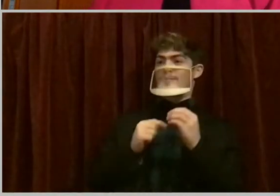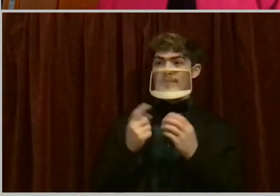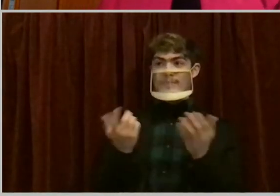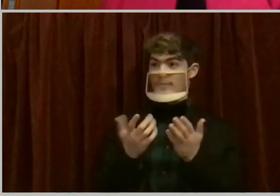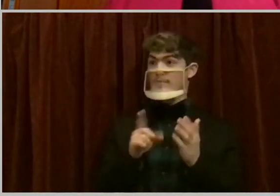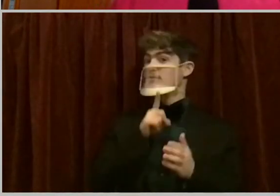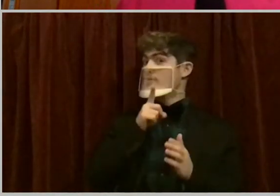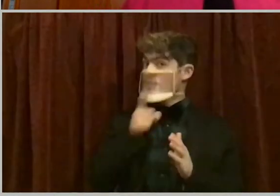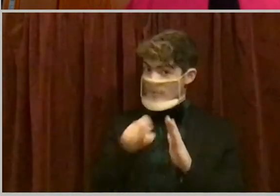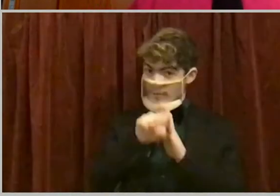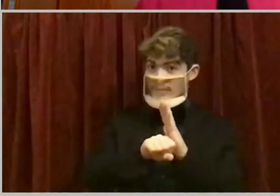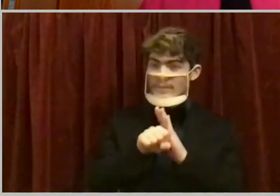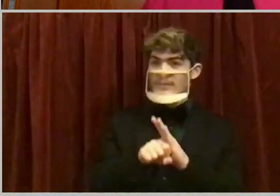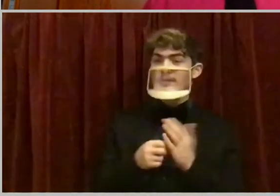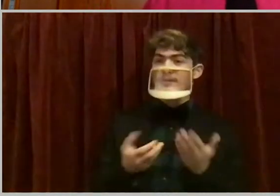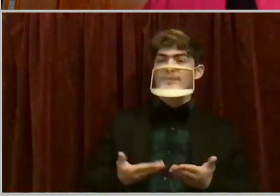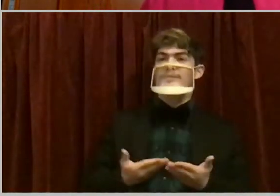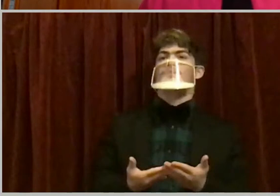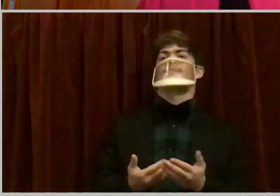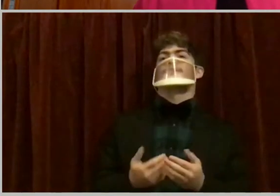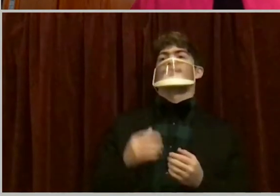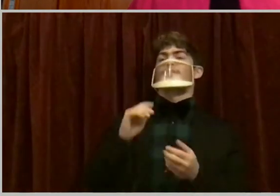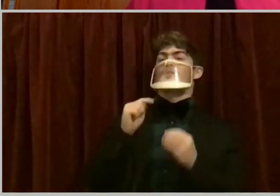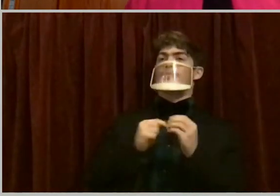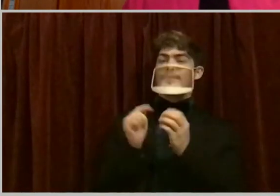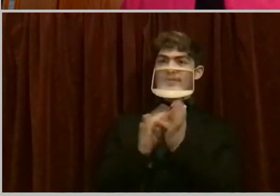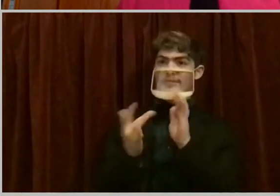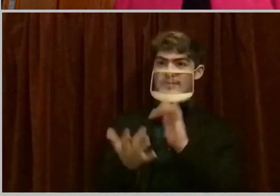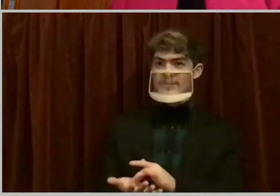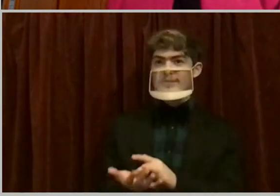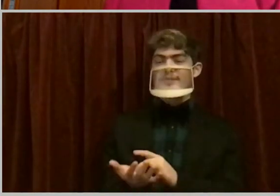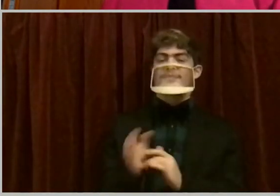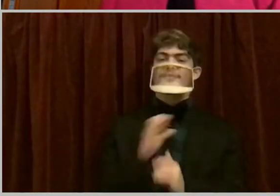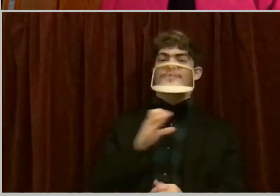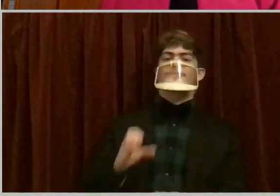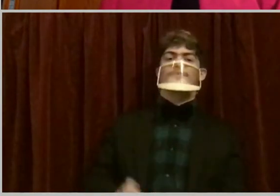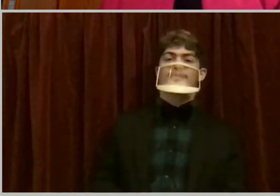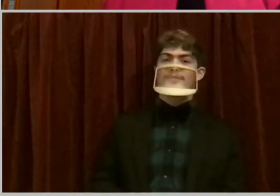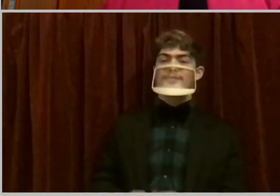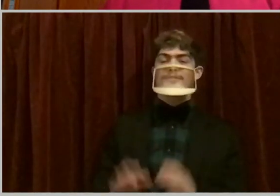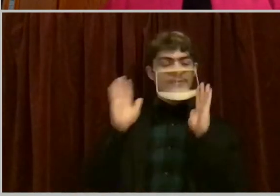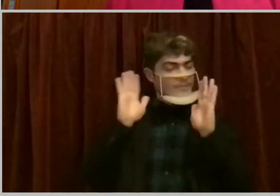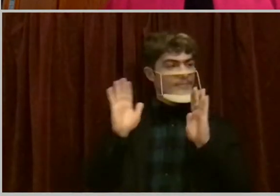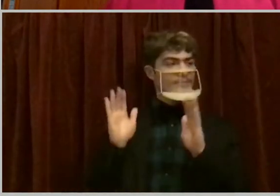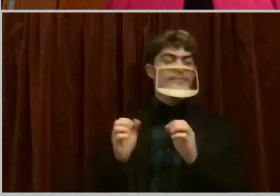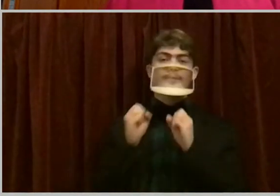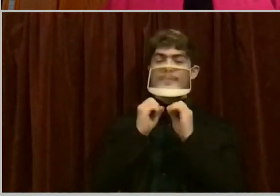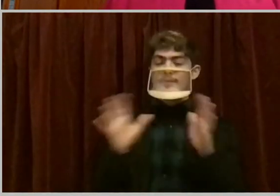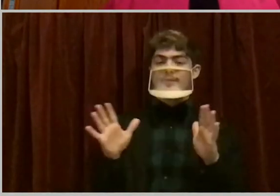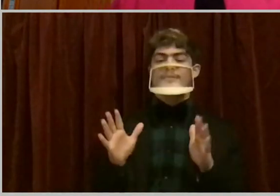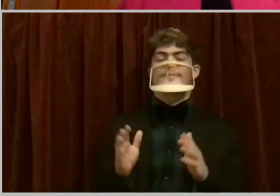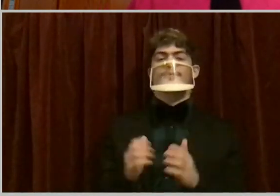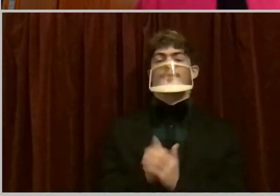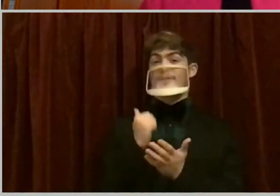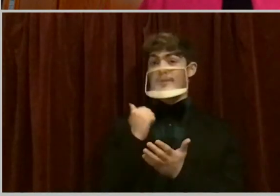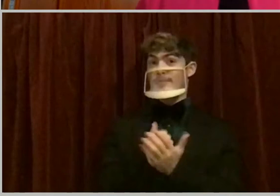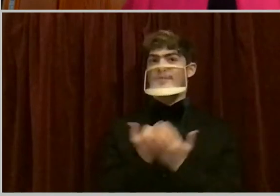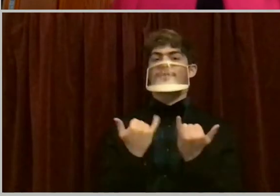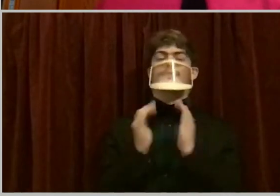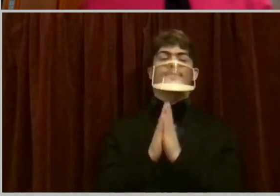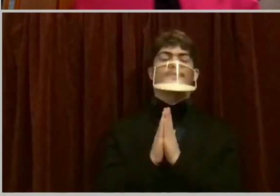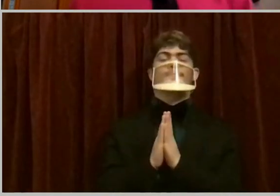a man. And the greatest, greatest gift we can offer our family and friends is Jesus Christ and the salvation found in him. Amen. Let's close in